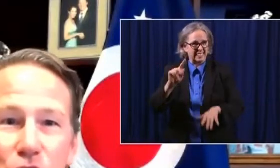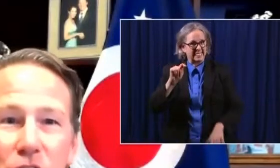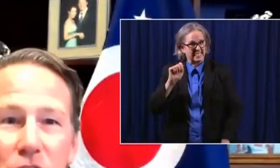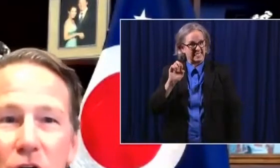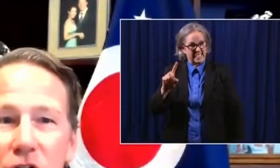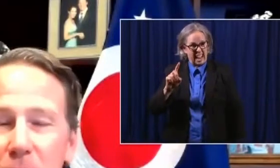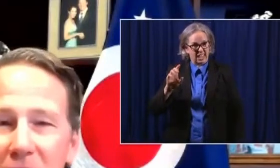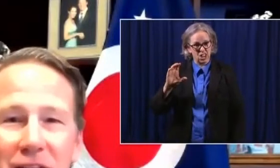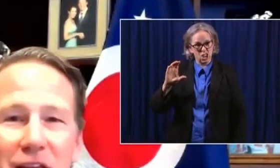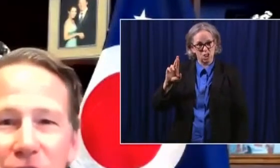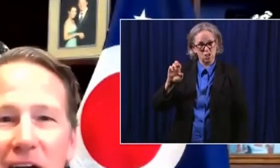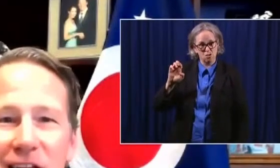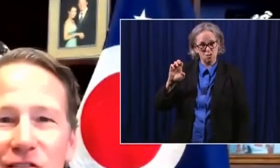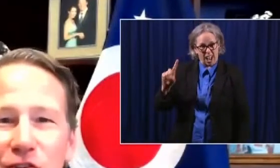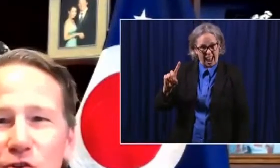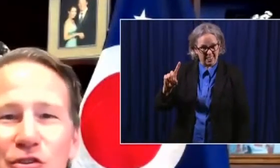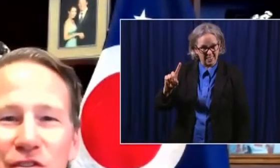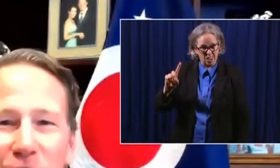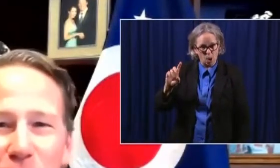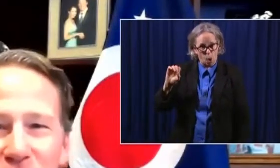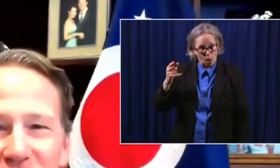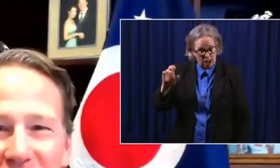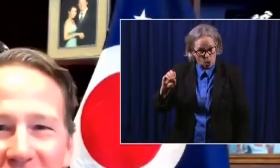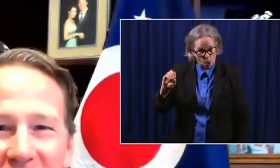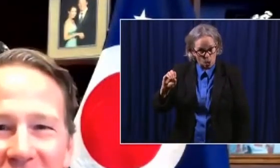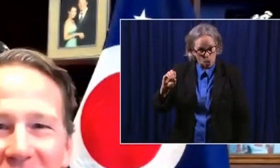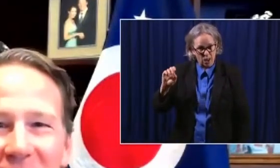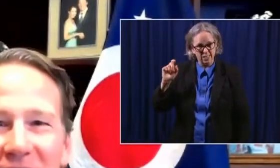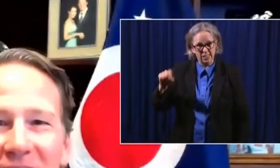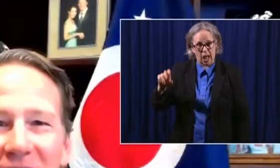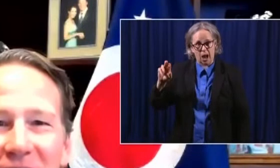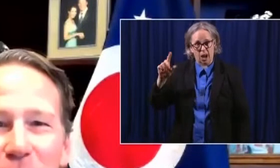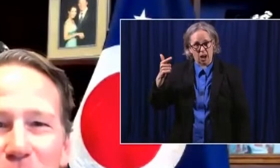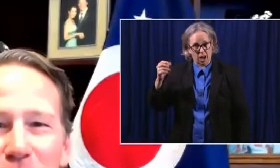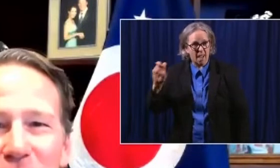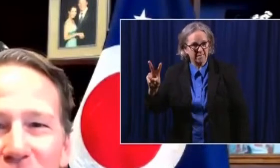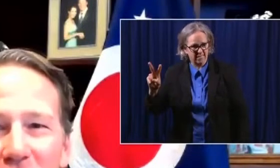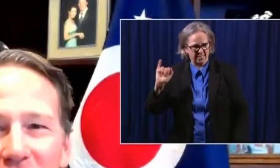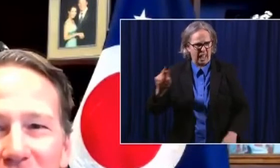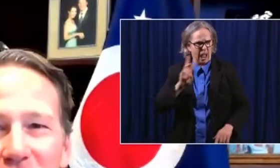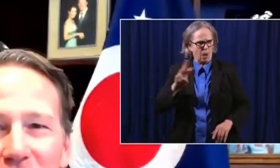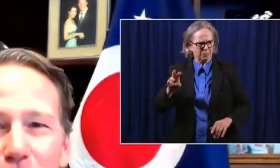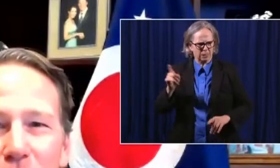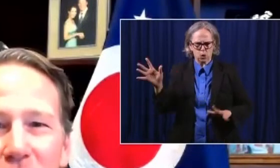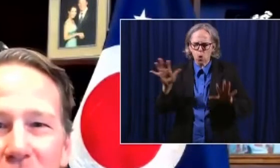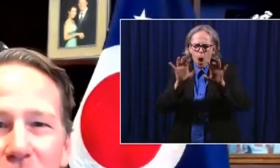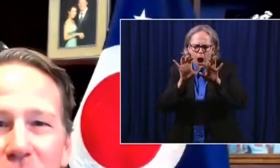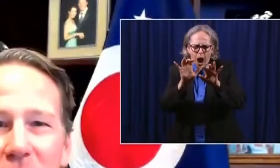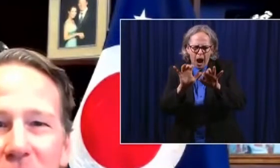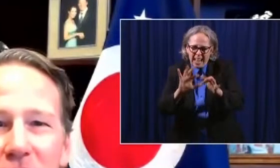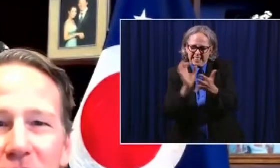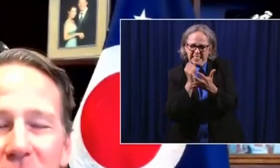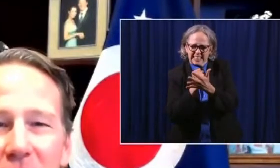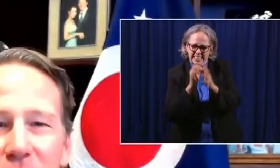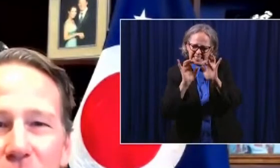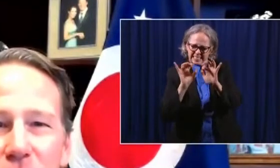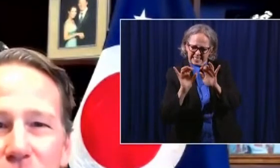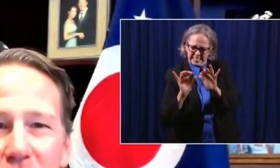it. And you can go to many of these fine institutions that we were just